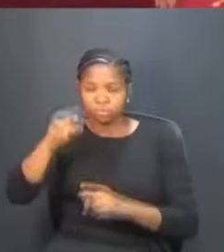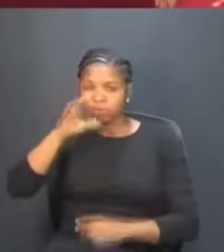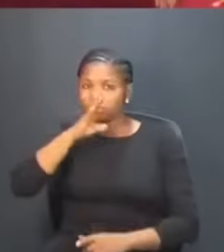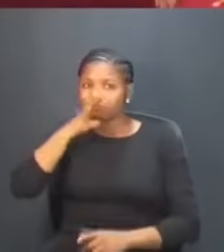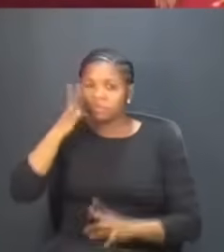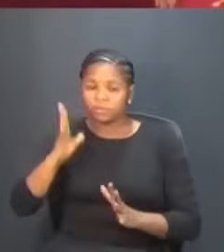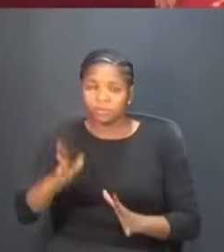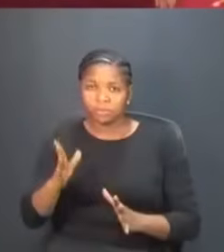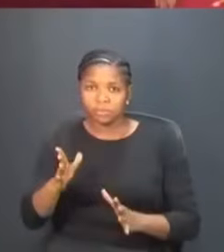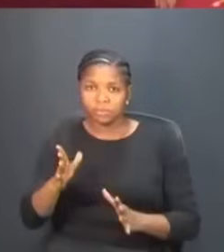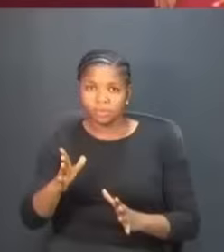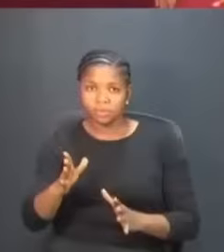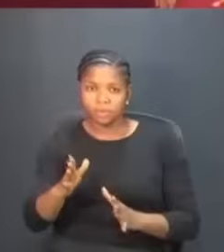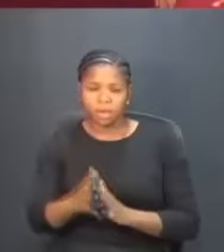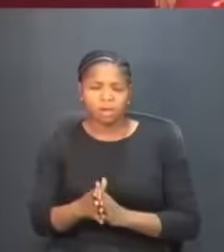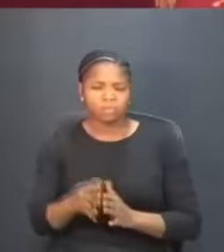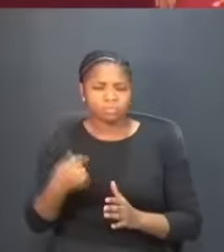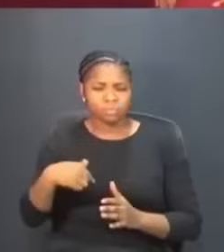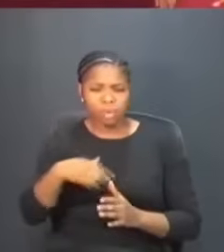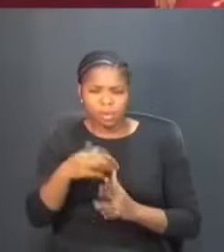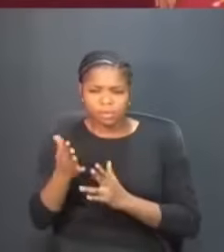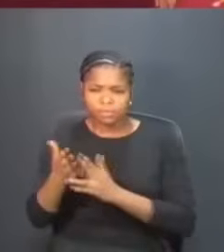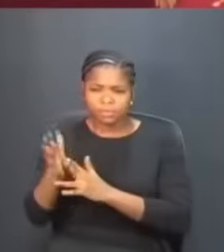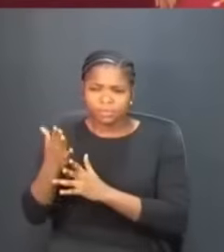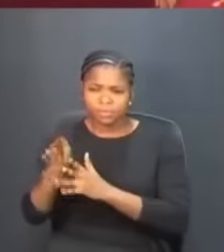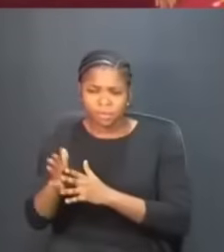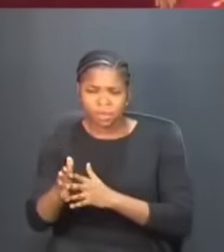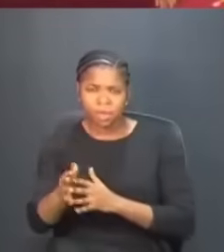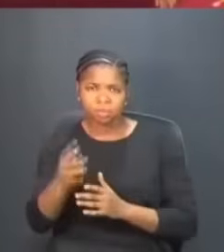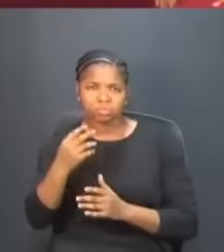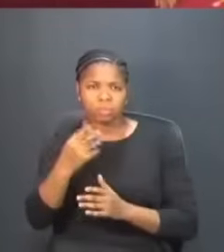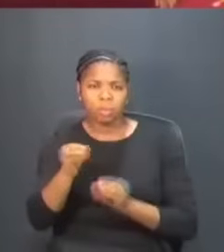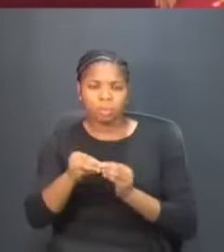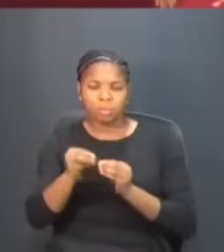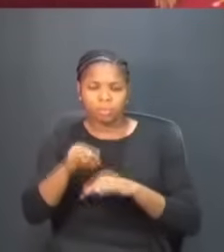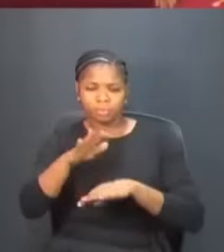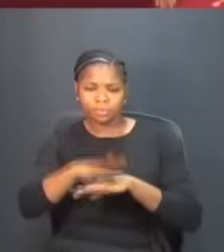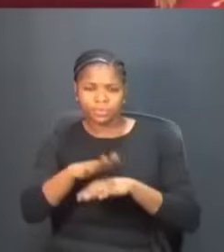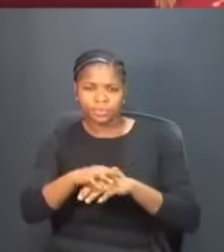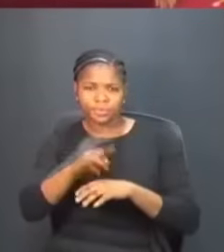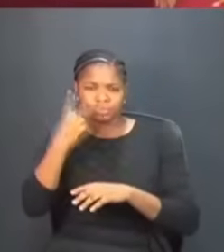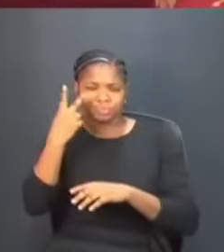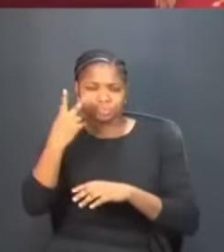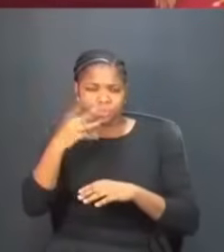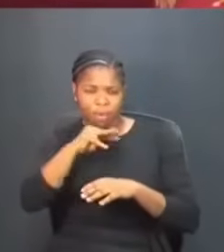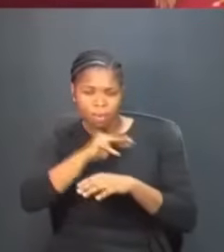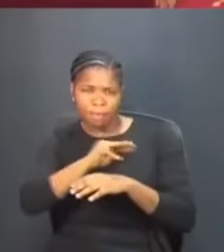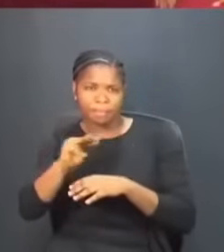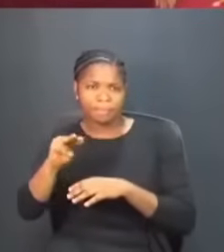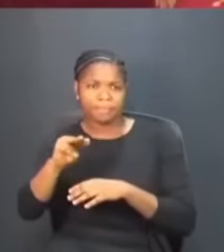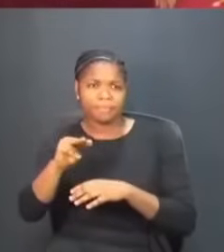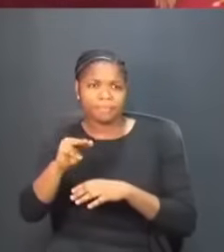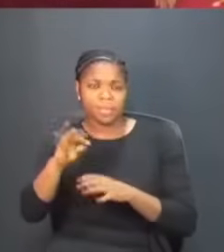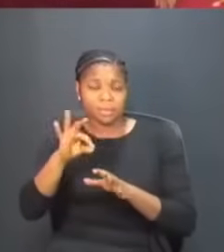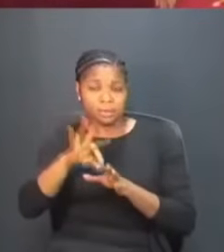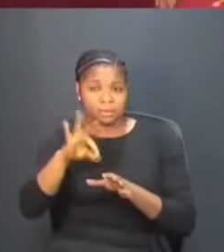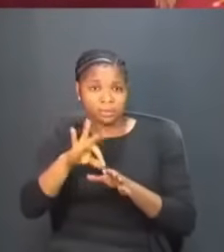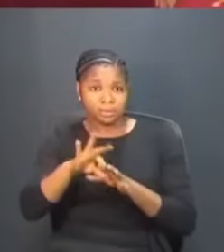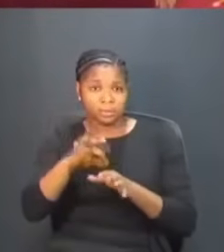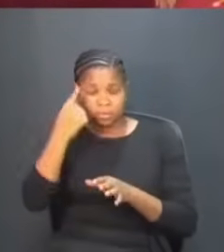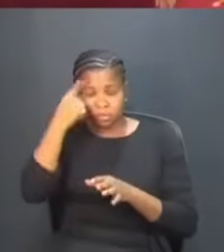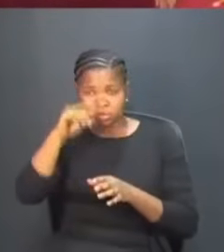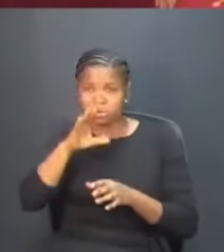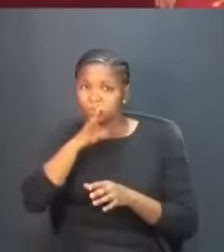has distributed over 2 million oil palm seedlings to farmers. A seed and seedling production policy have been developed